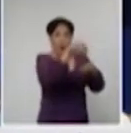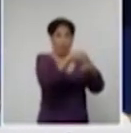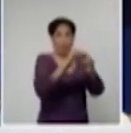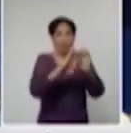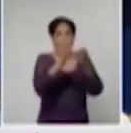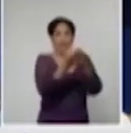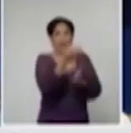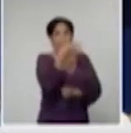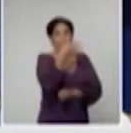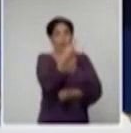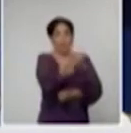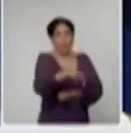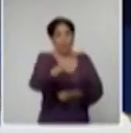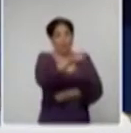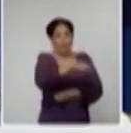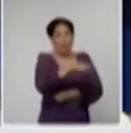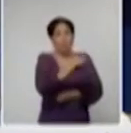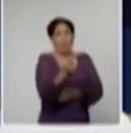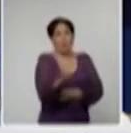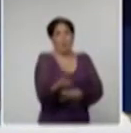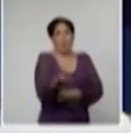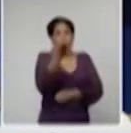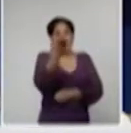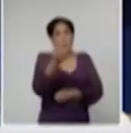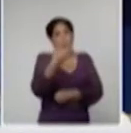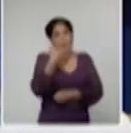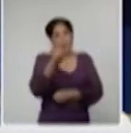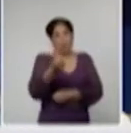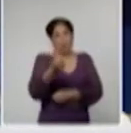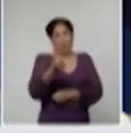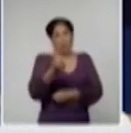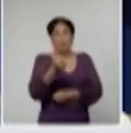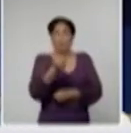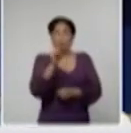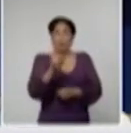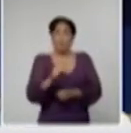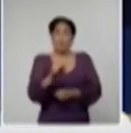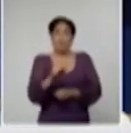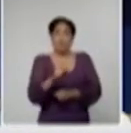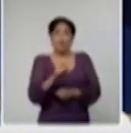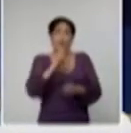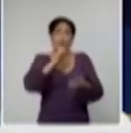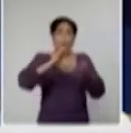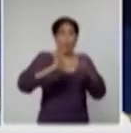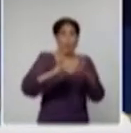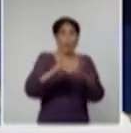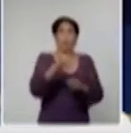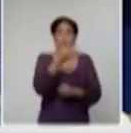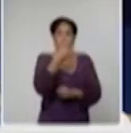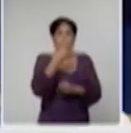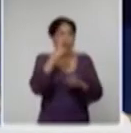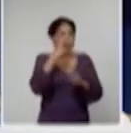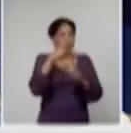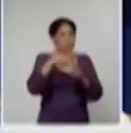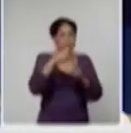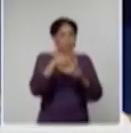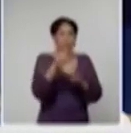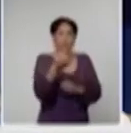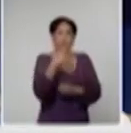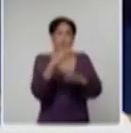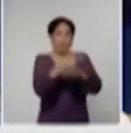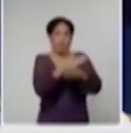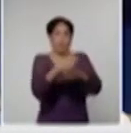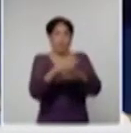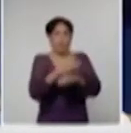medications such as interferon, eberferon, the CIGB 125. So the